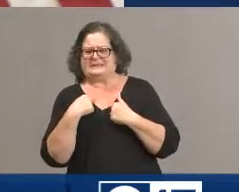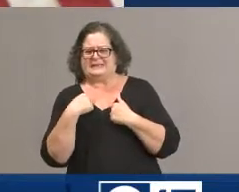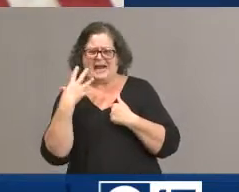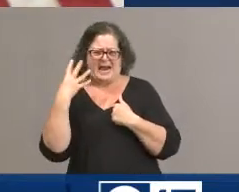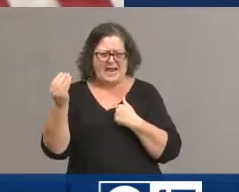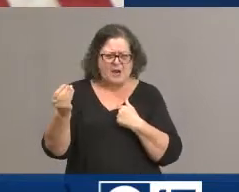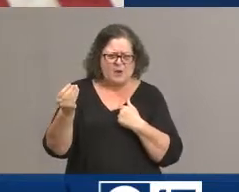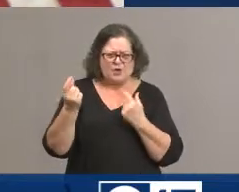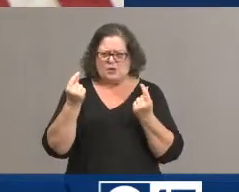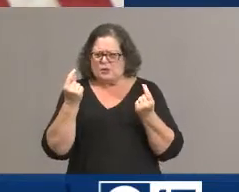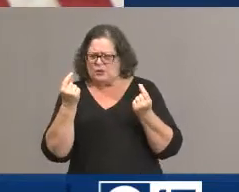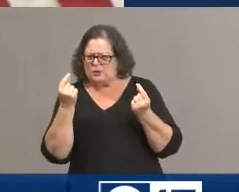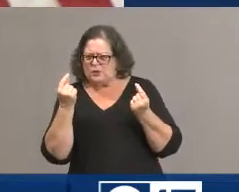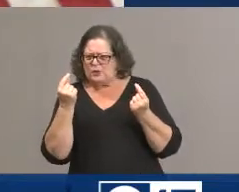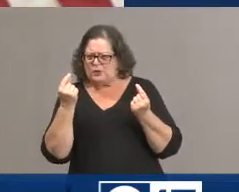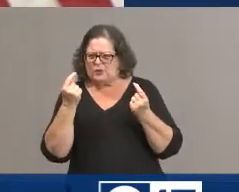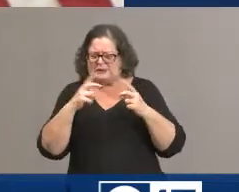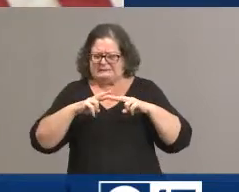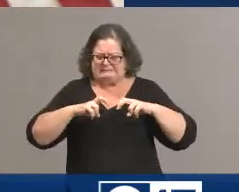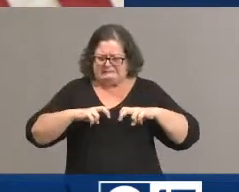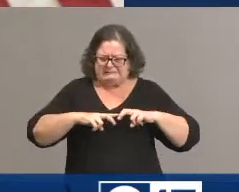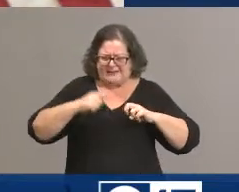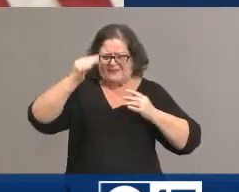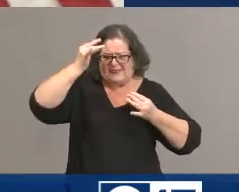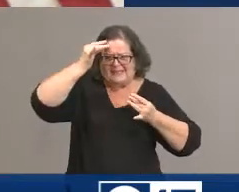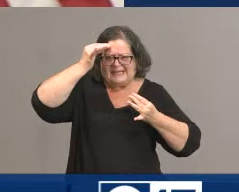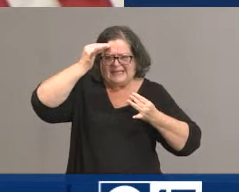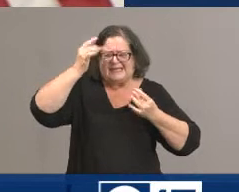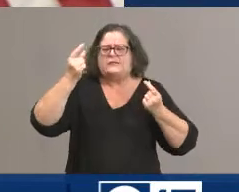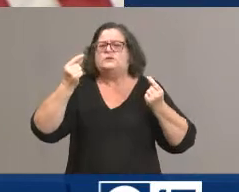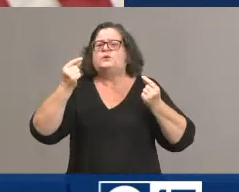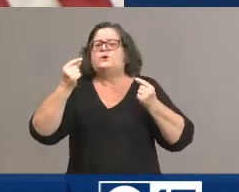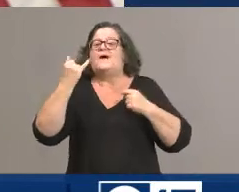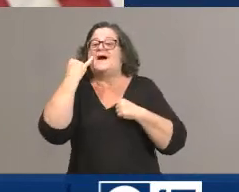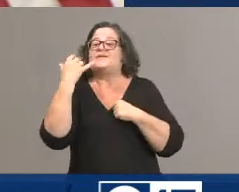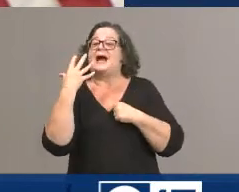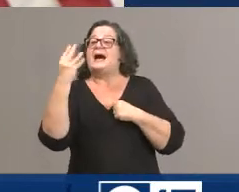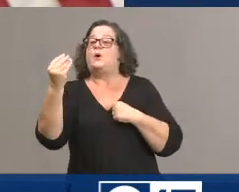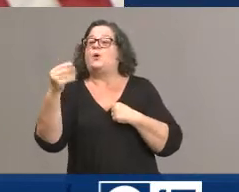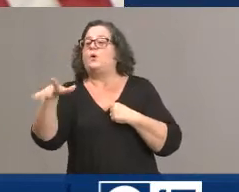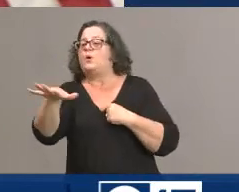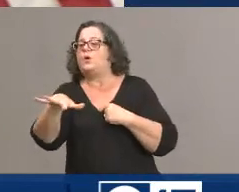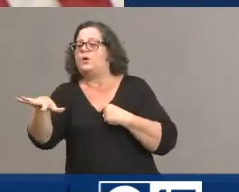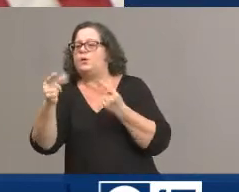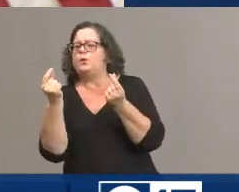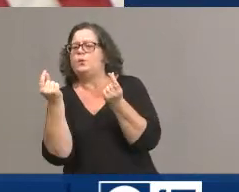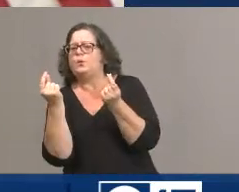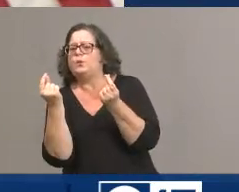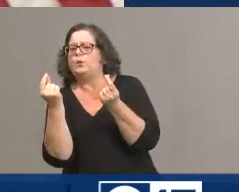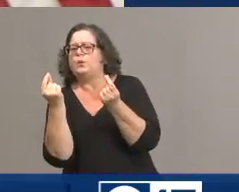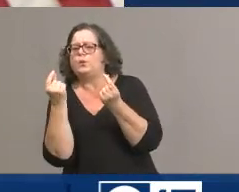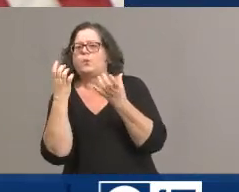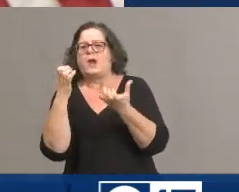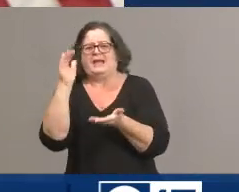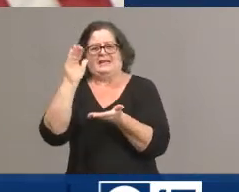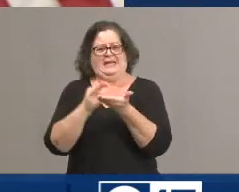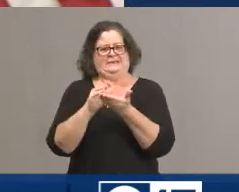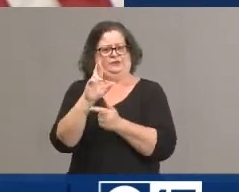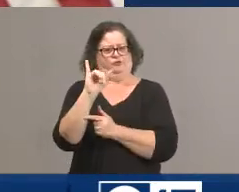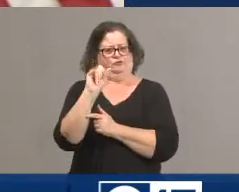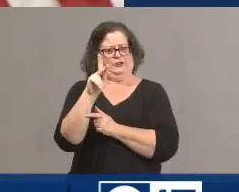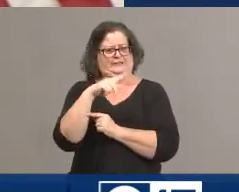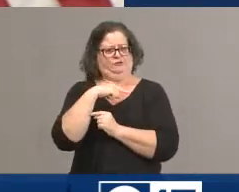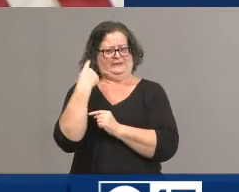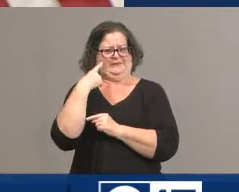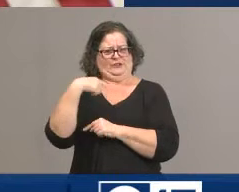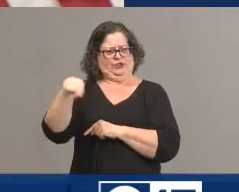the intents of public health is to decrease risk to people. So your biggest risk is going to be around other